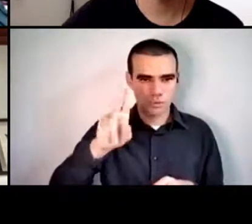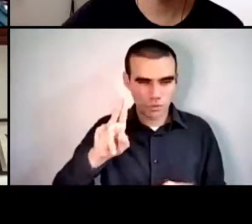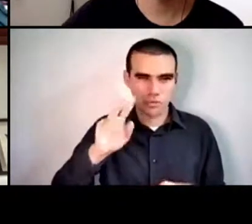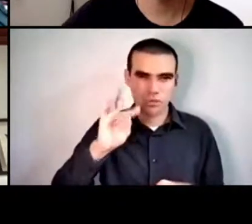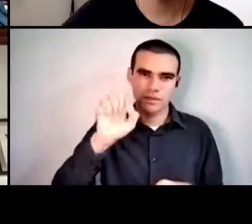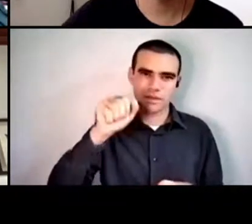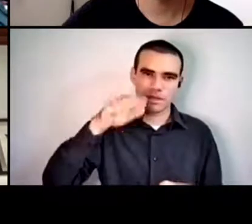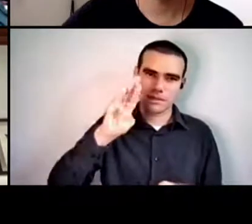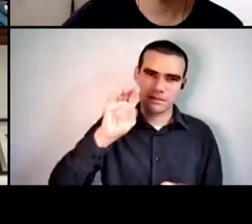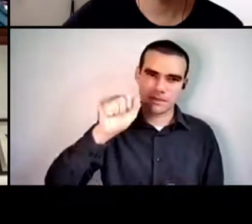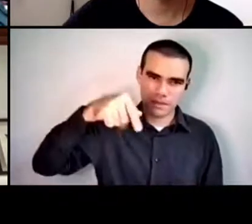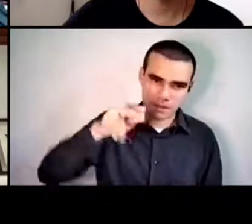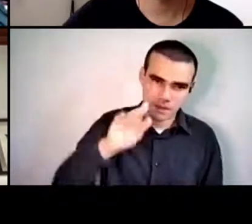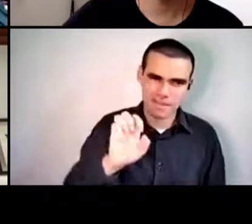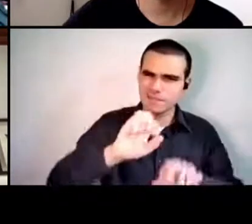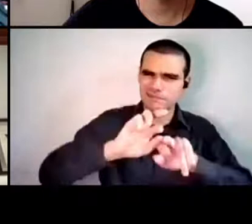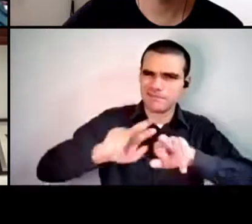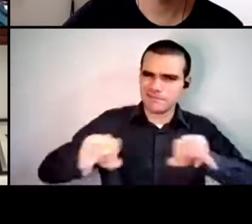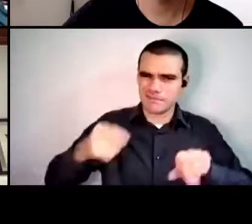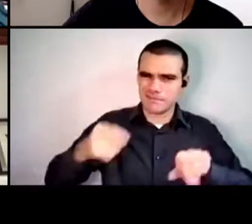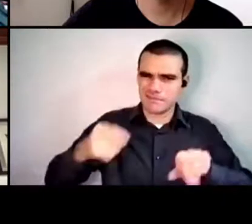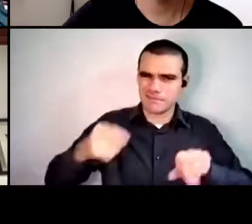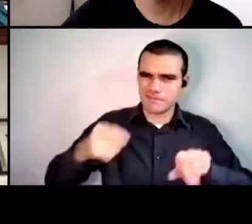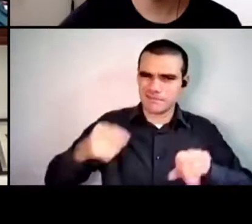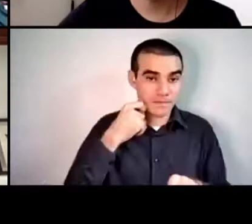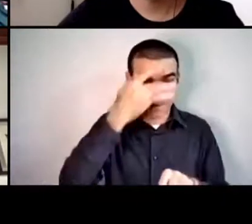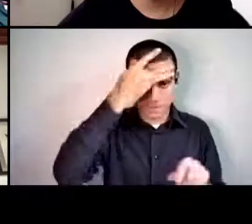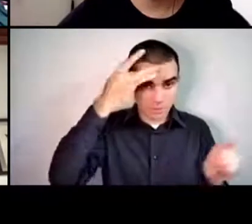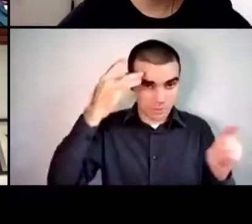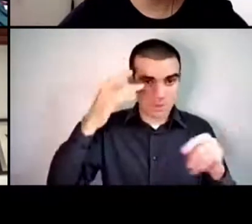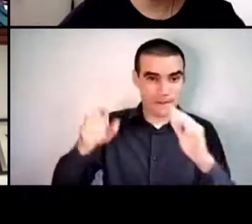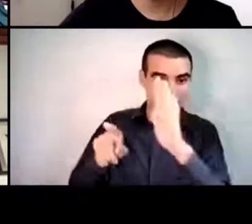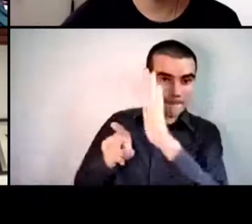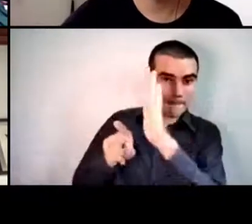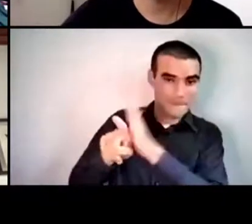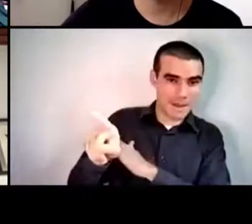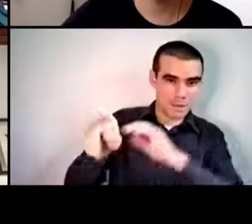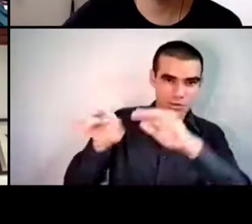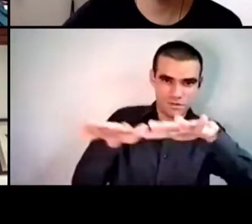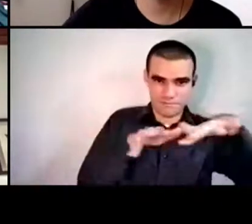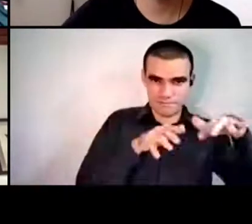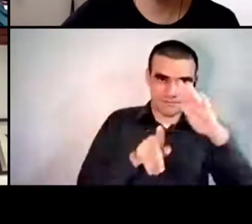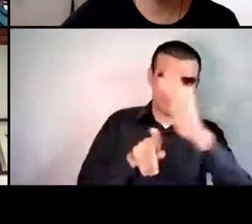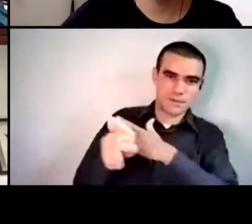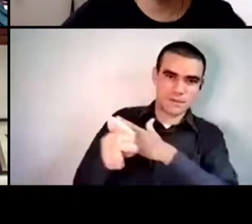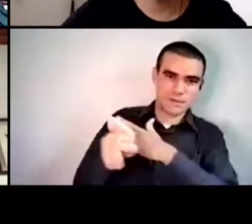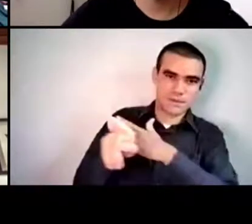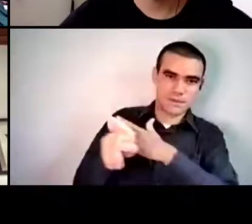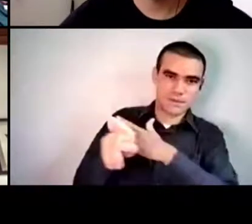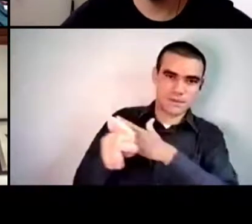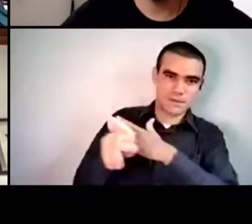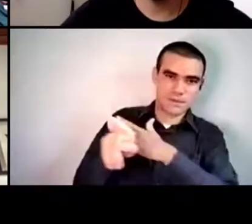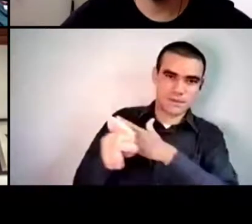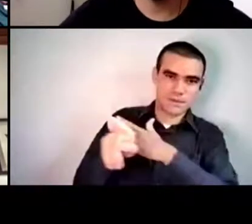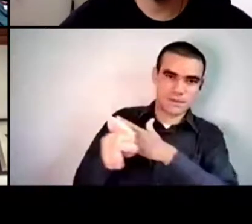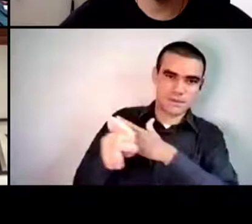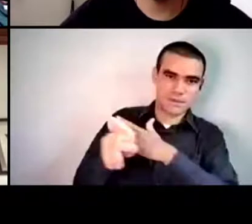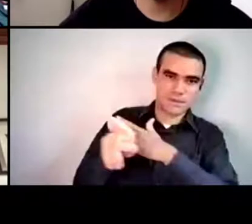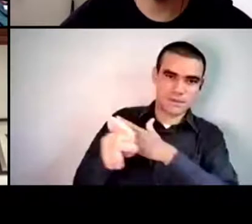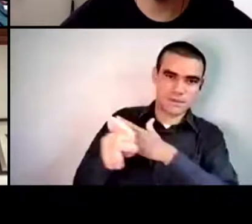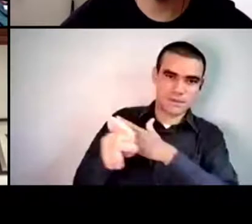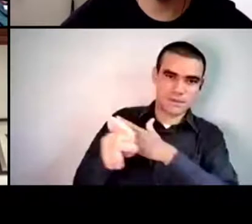pintado, and I was questioned by a person from the audience, you